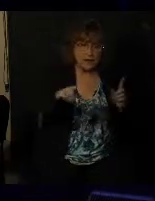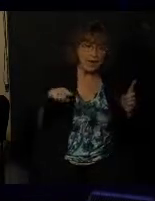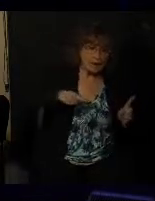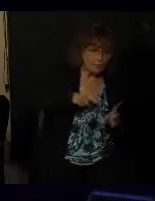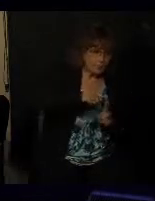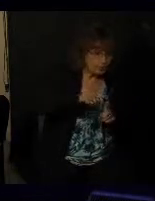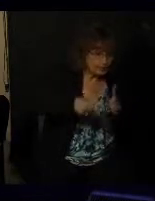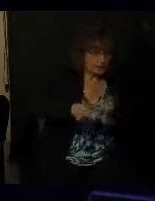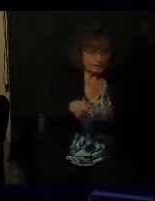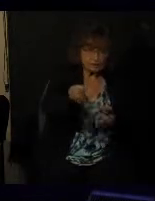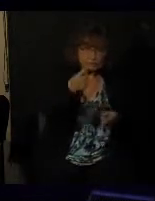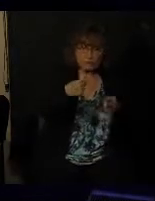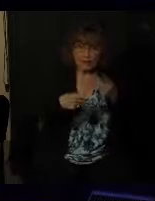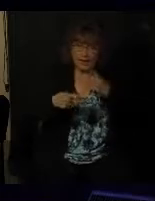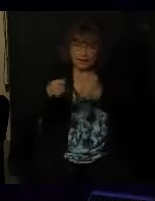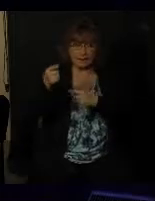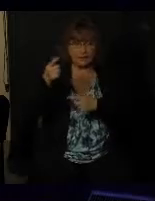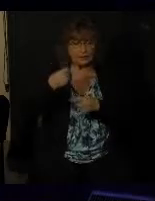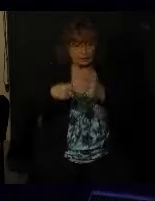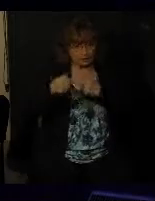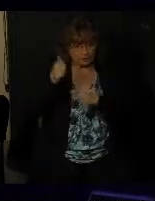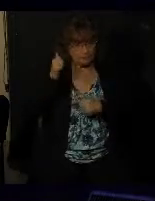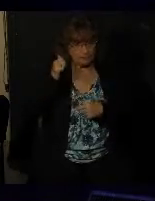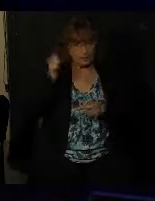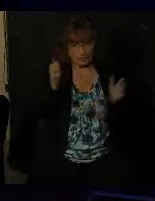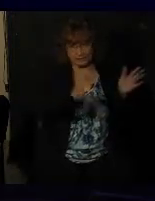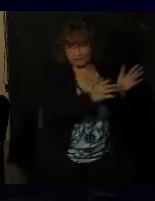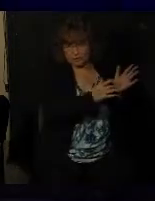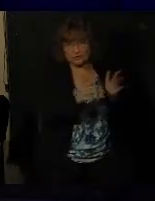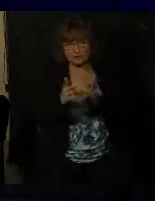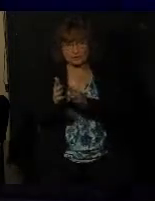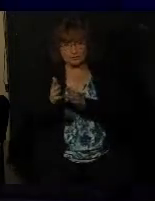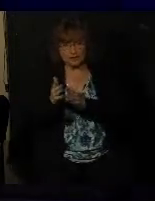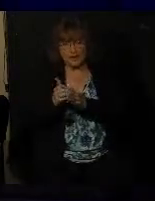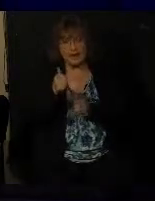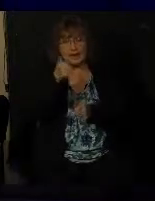shall swear." Chapter 46, verse 4.